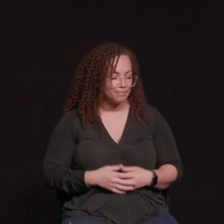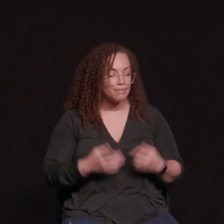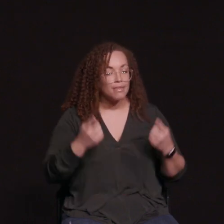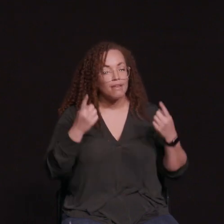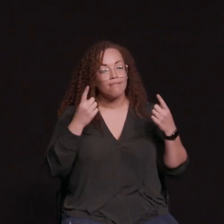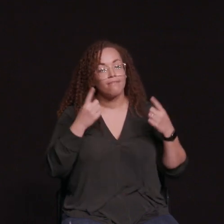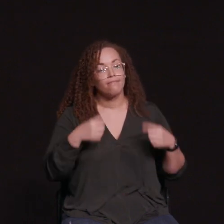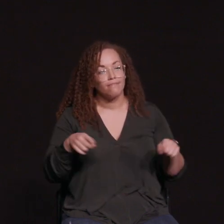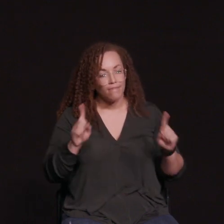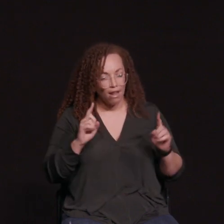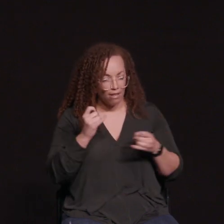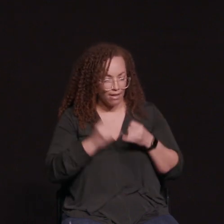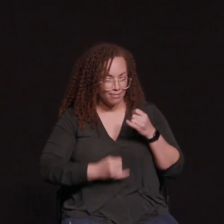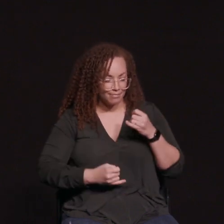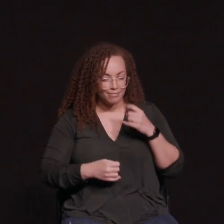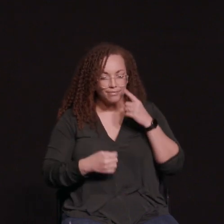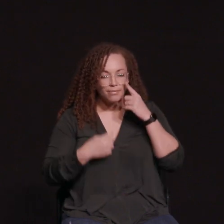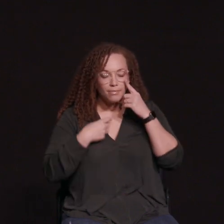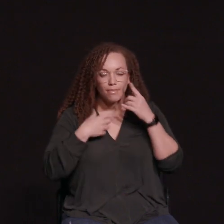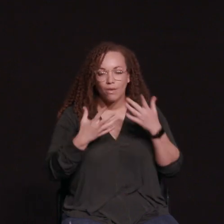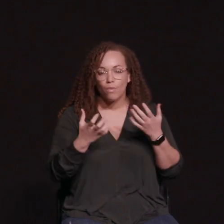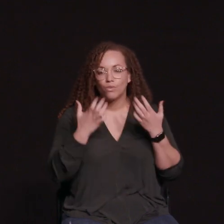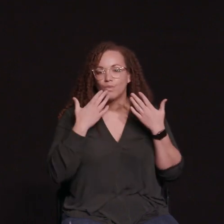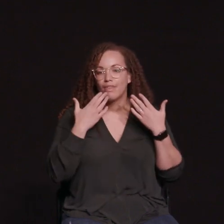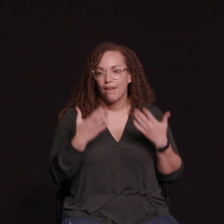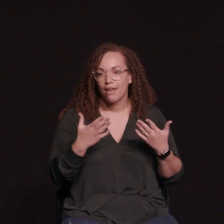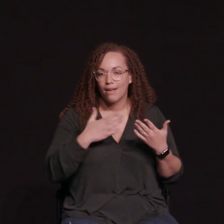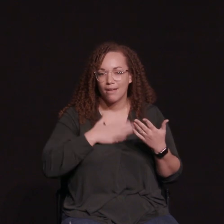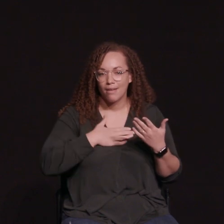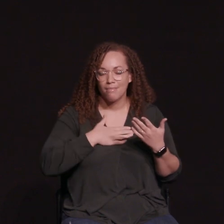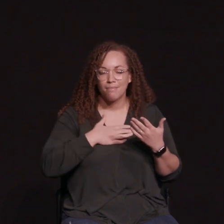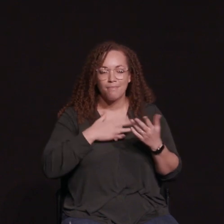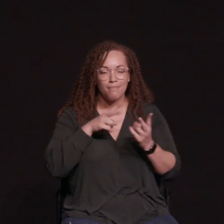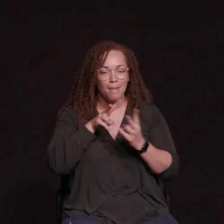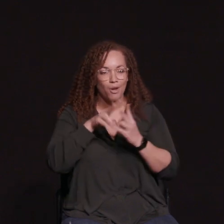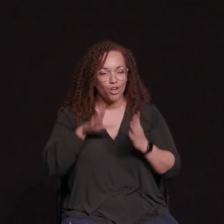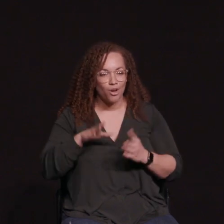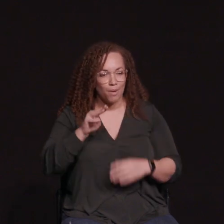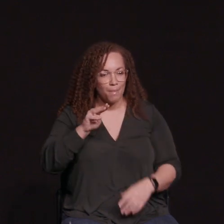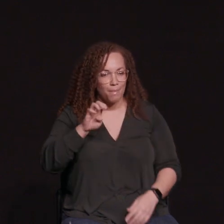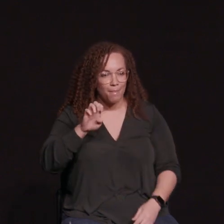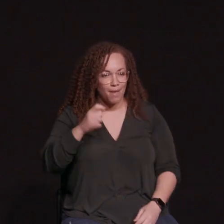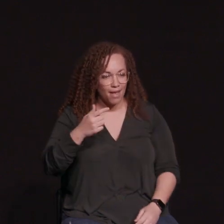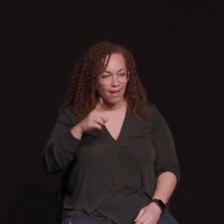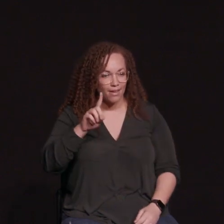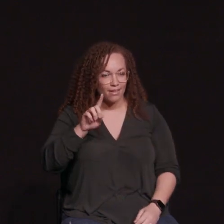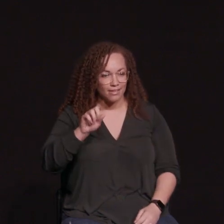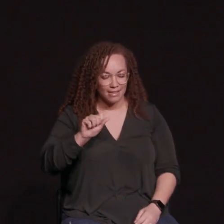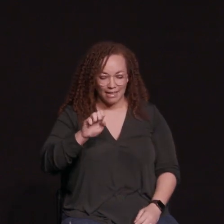Finally, I want to thank my partner, Magdalawit, for